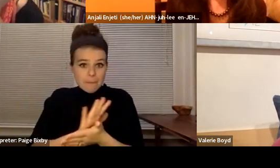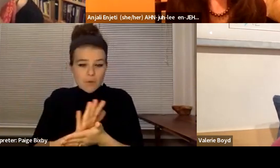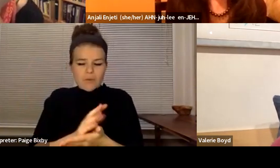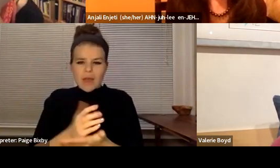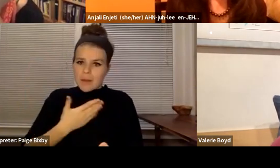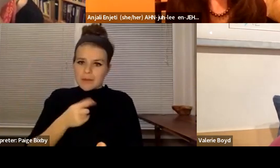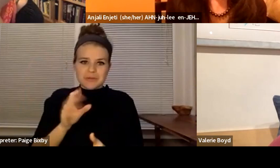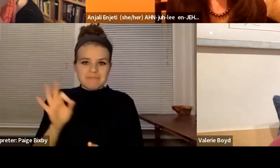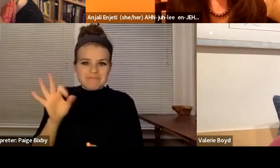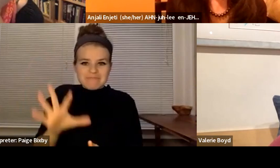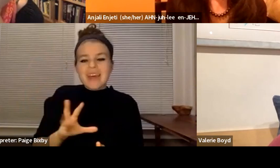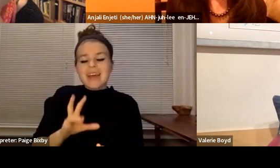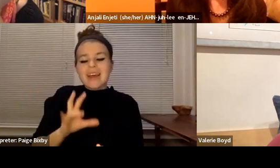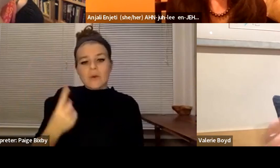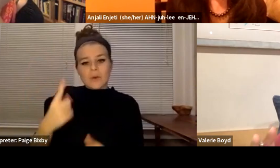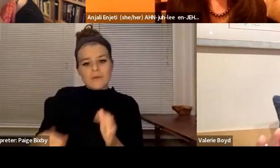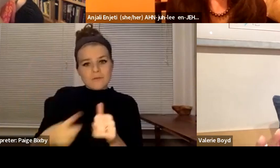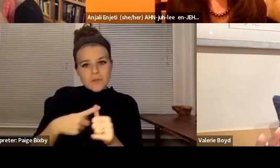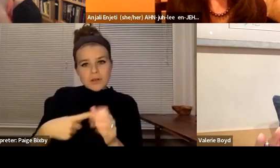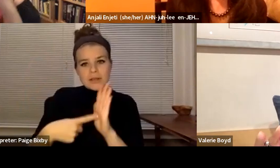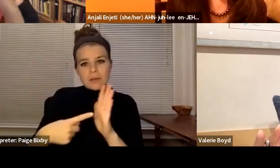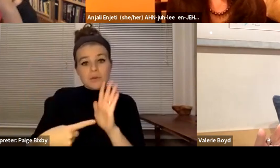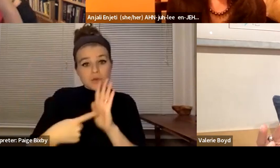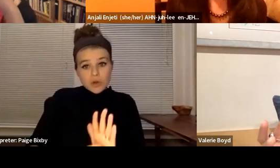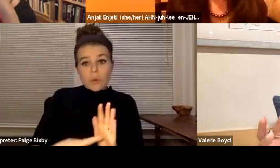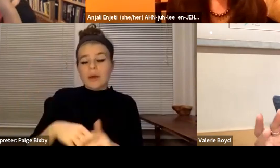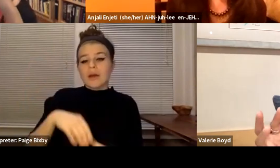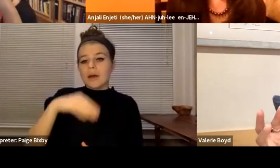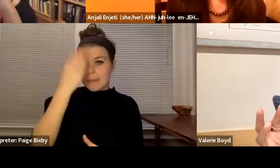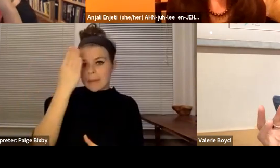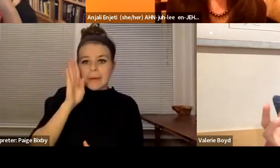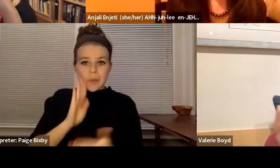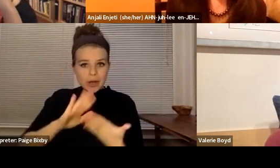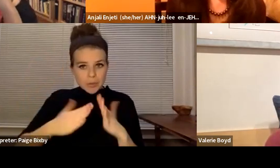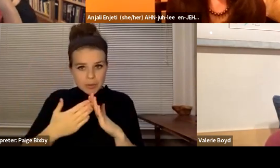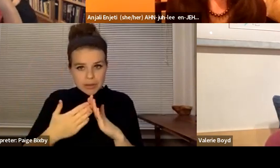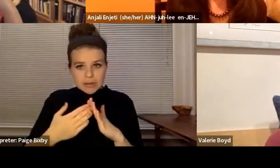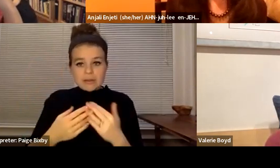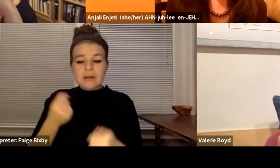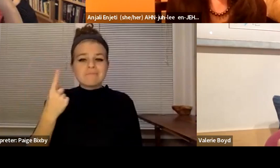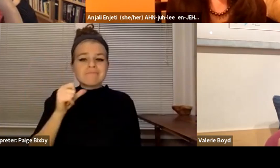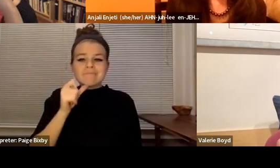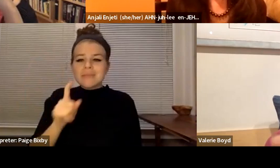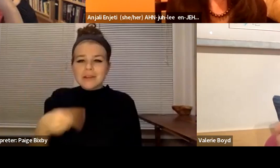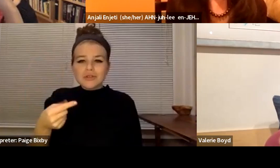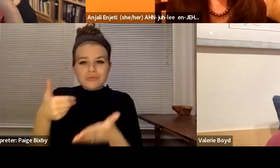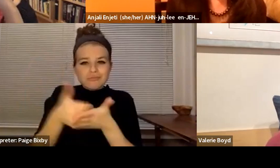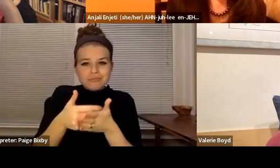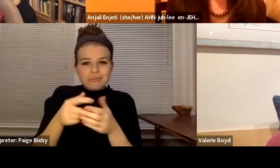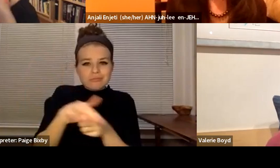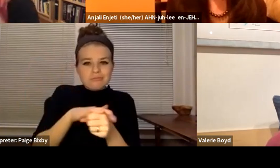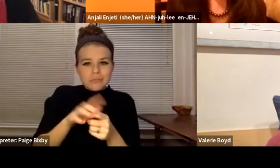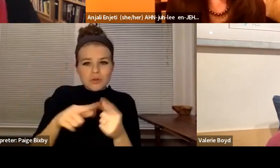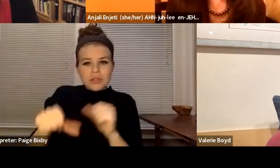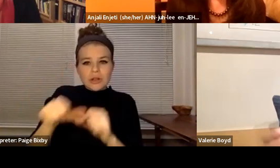the first examples of showing black and brown communities, not just in proximity to each other, but loving each